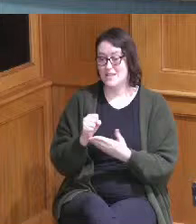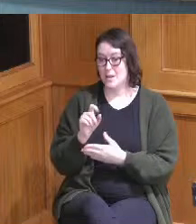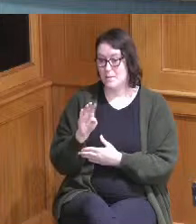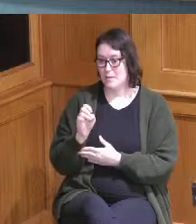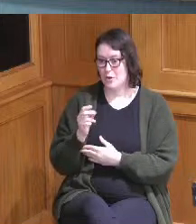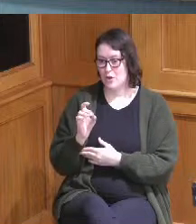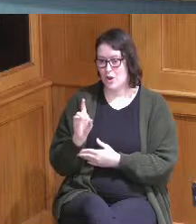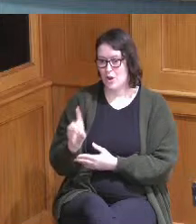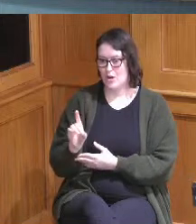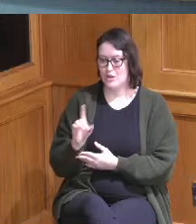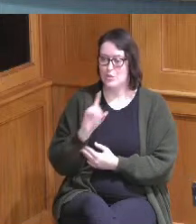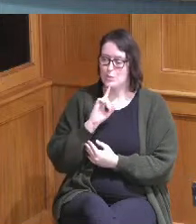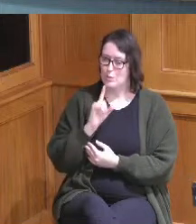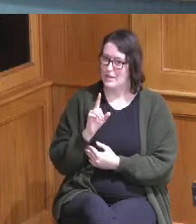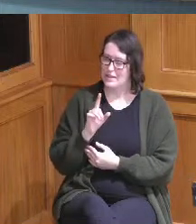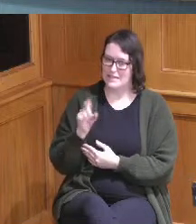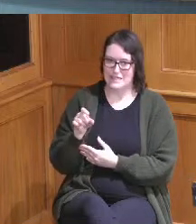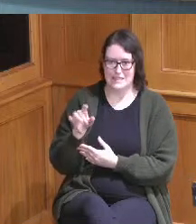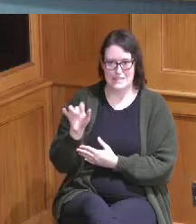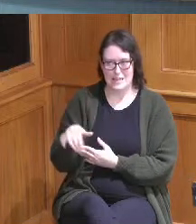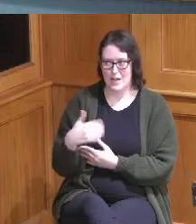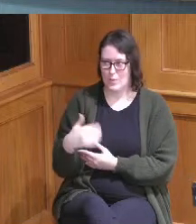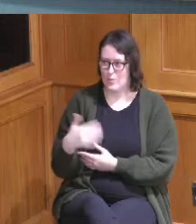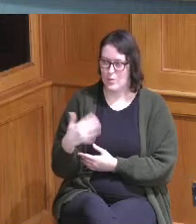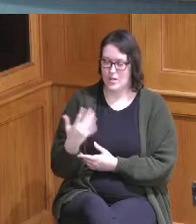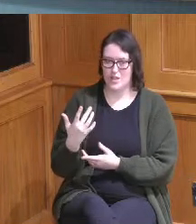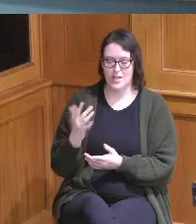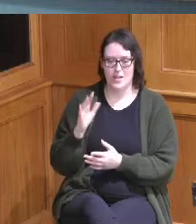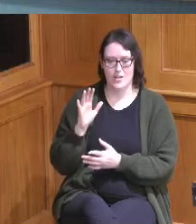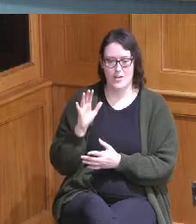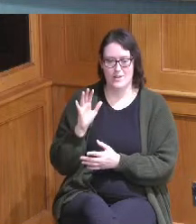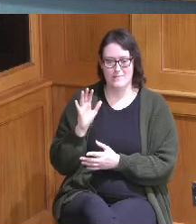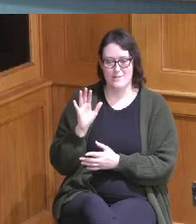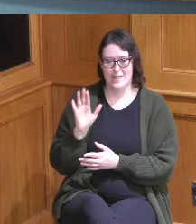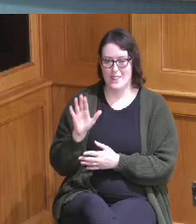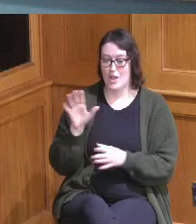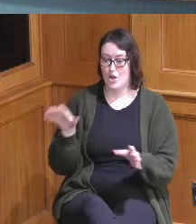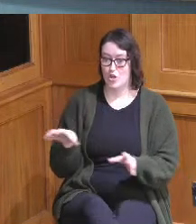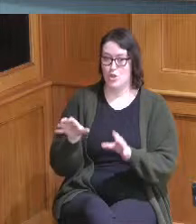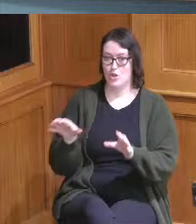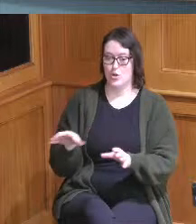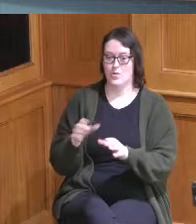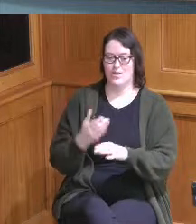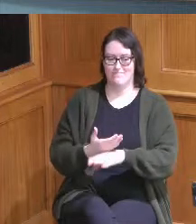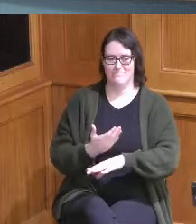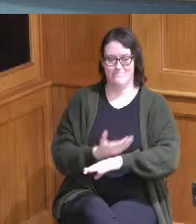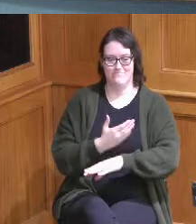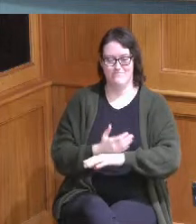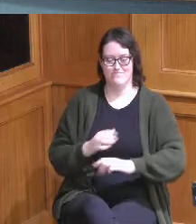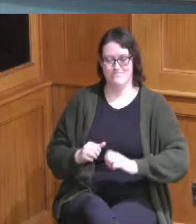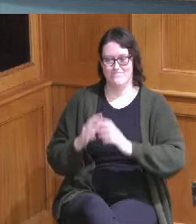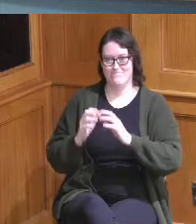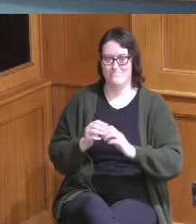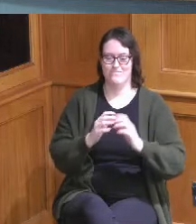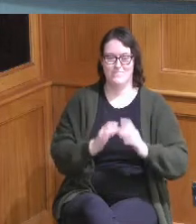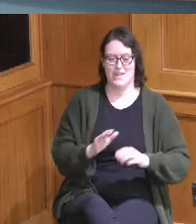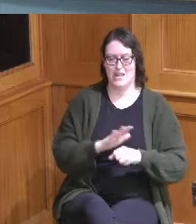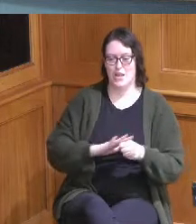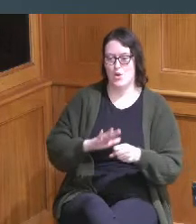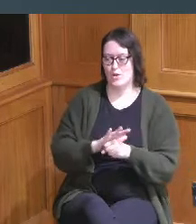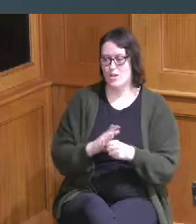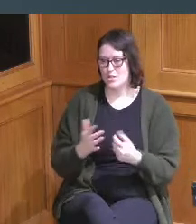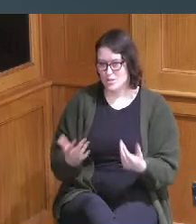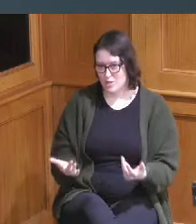Bernard certainly needs it in terms of what they're doing to revitalize that area. So I just wanted